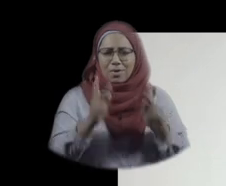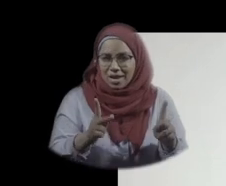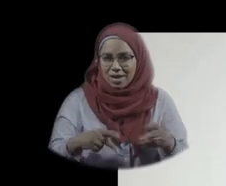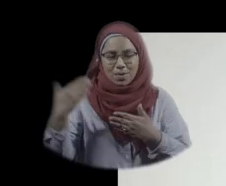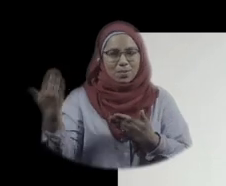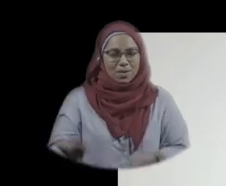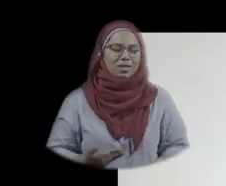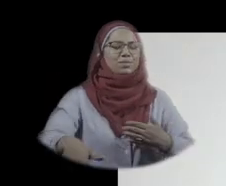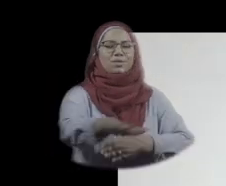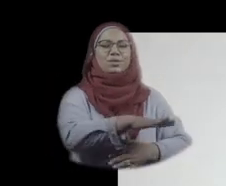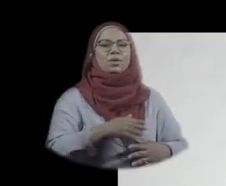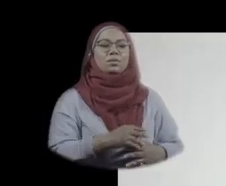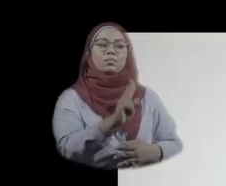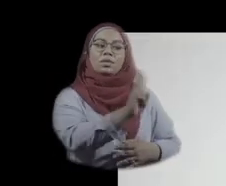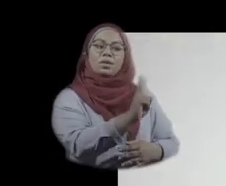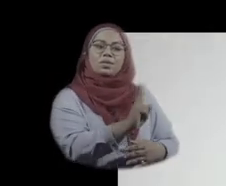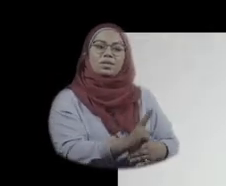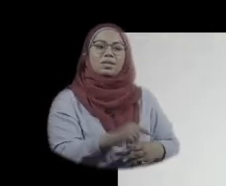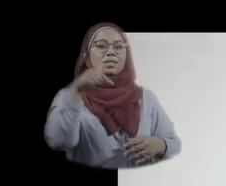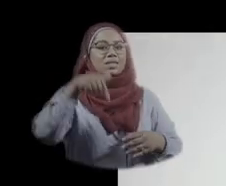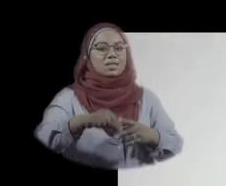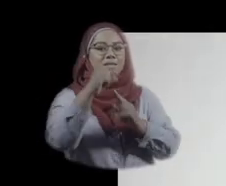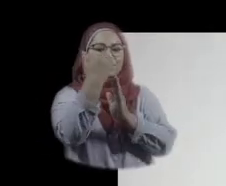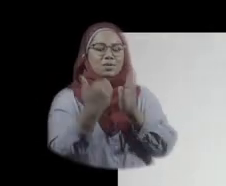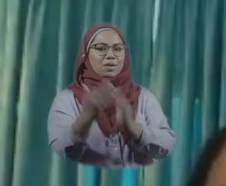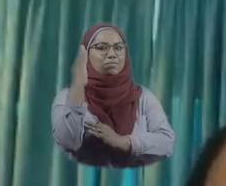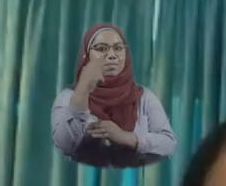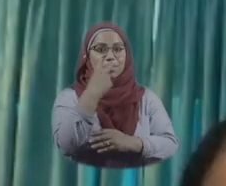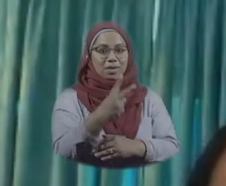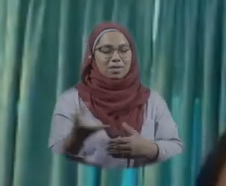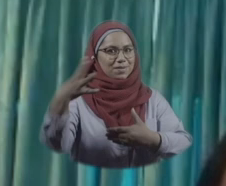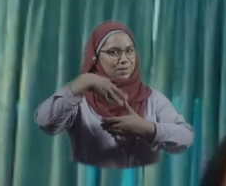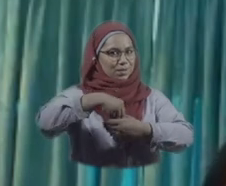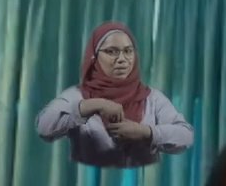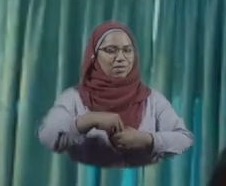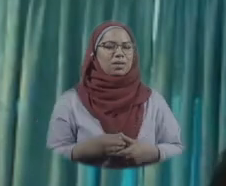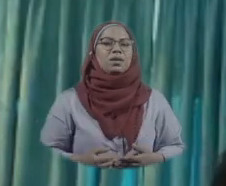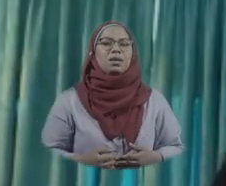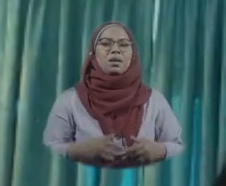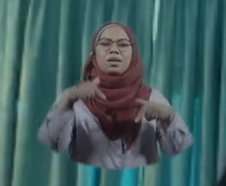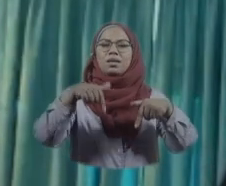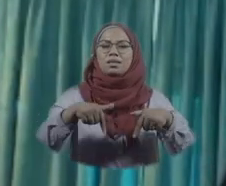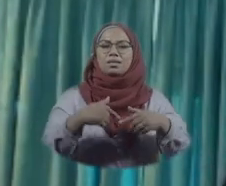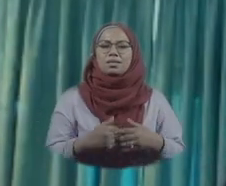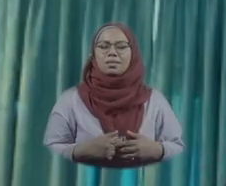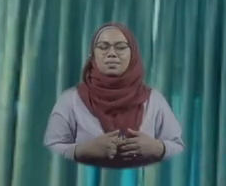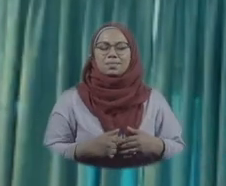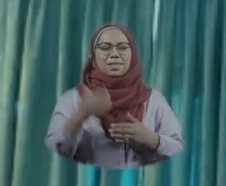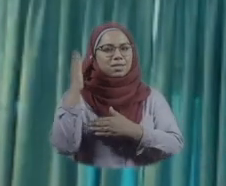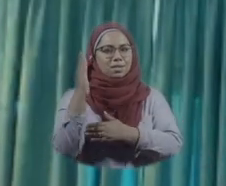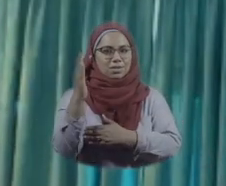the show. Me, dekho din na kiya sama Vaane show padafa tibiko din sake and me ka me ule ni